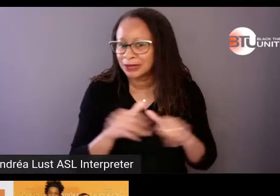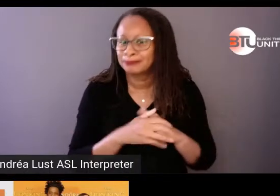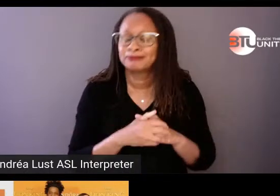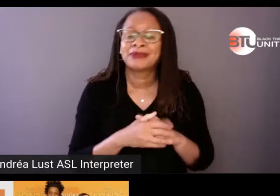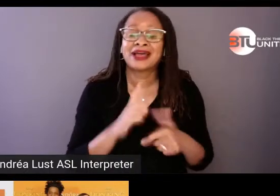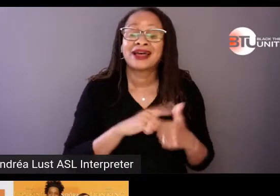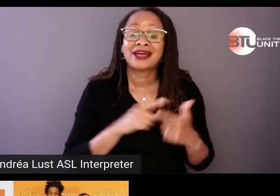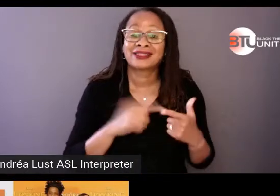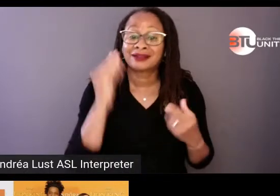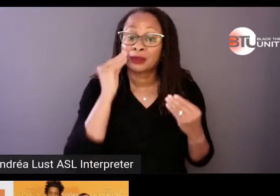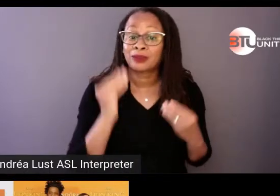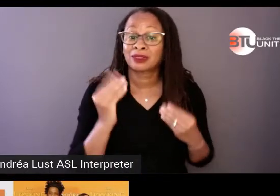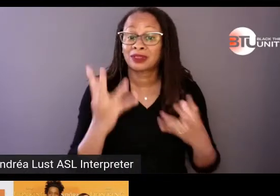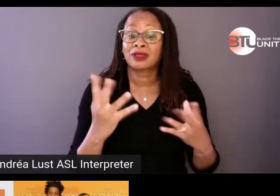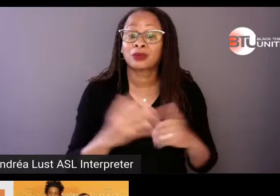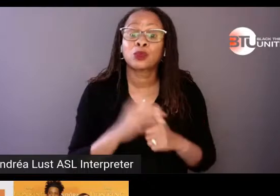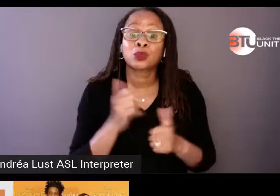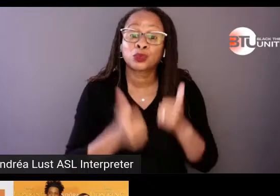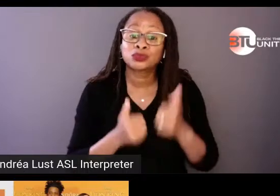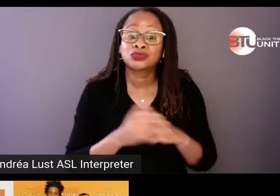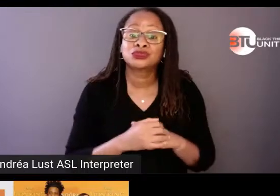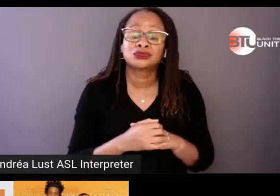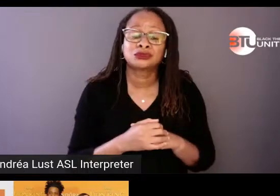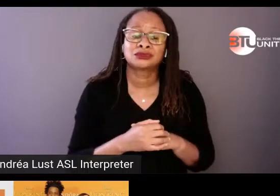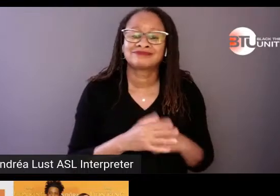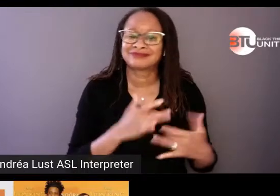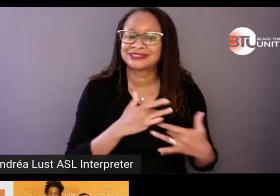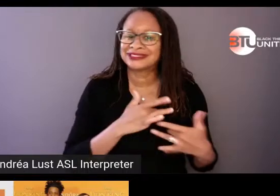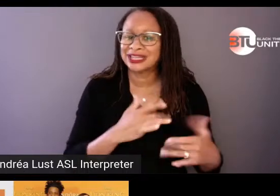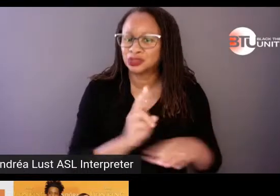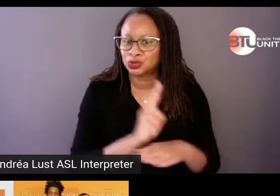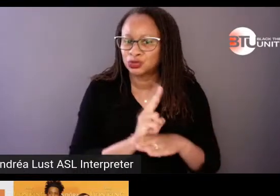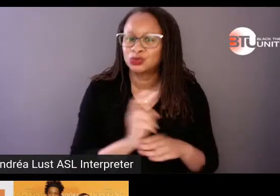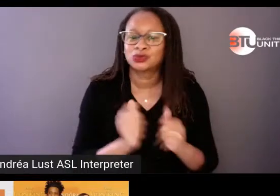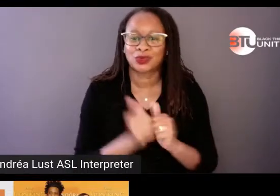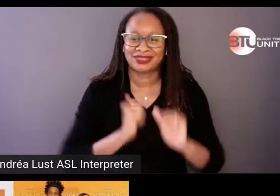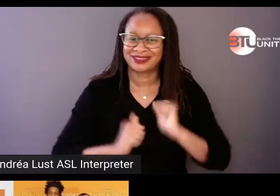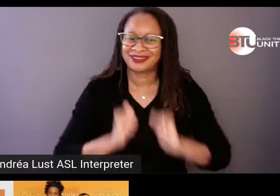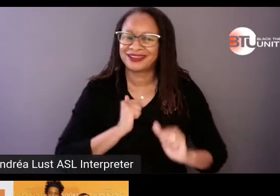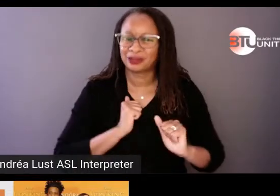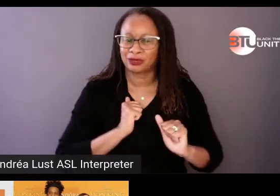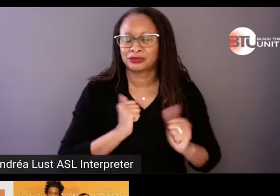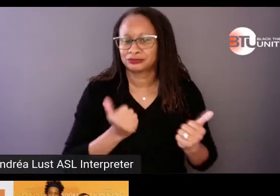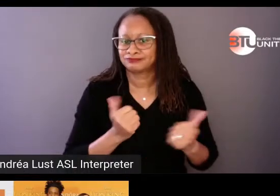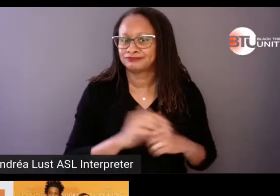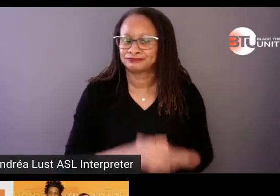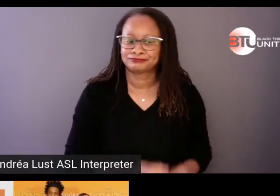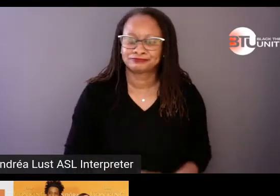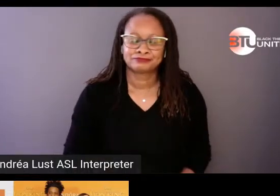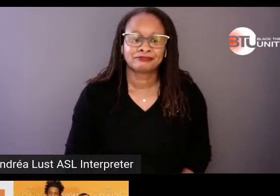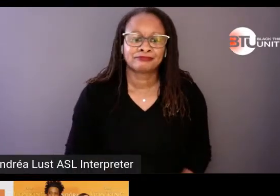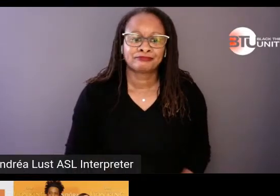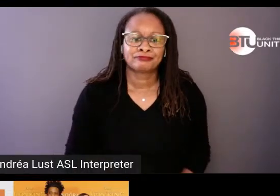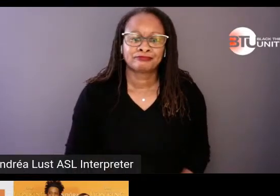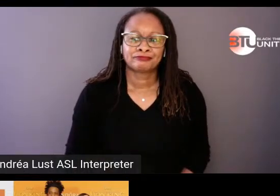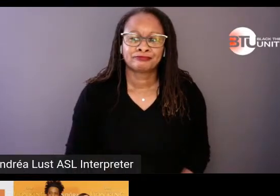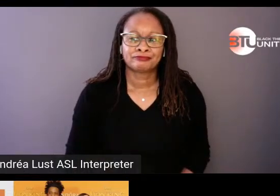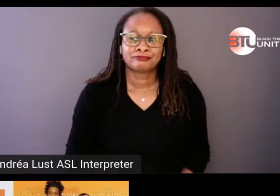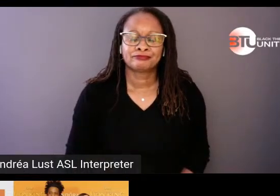just tell you the ones that tend to be used in the theatrical context. So there are